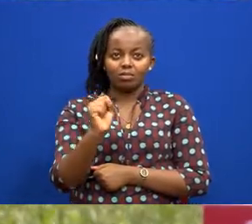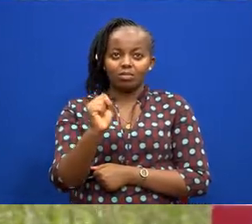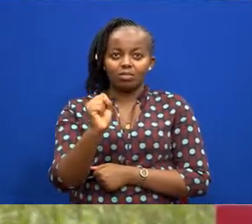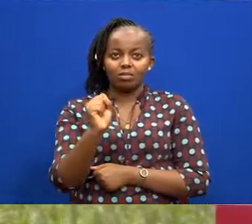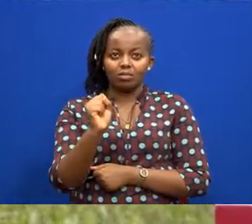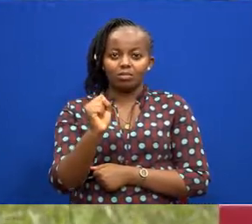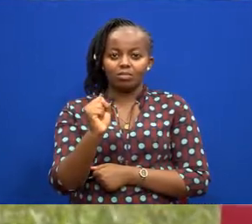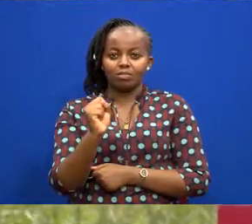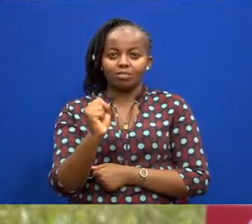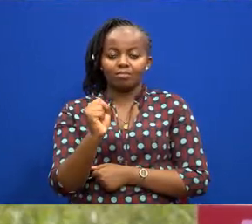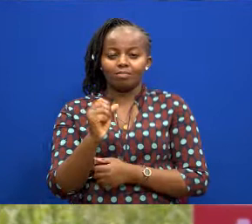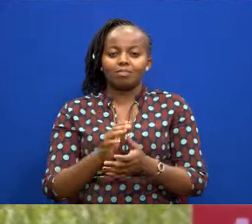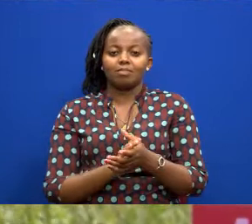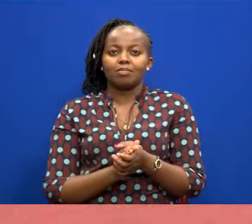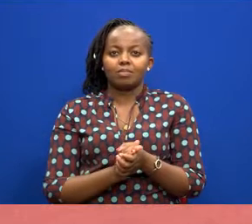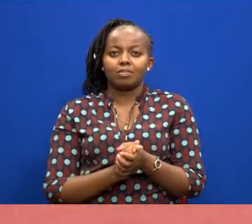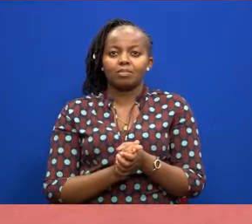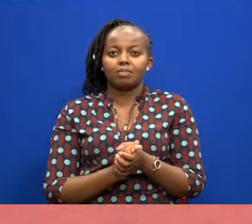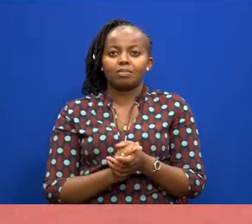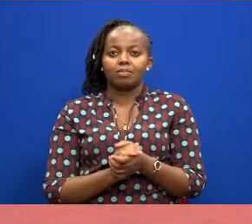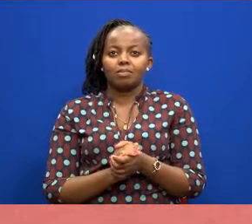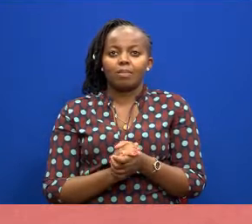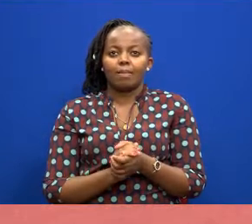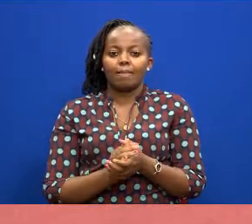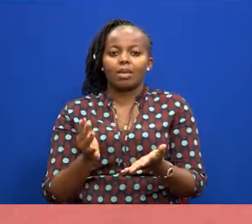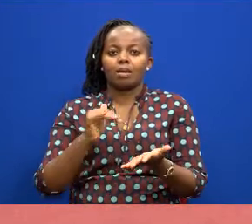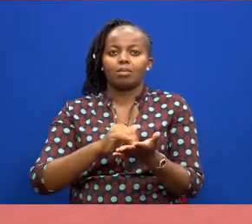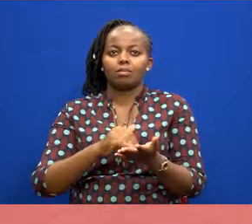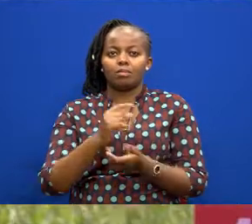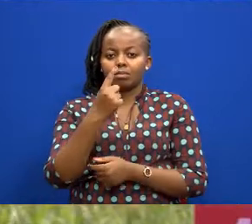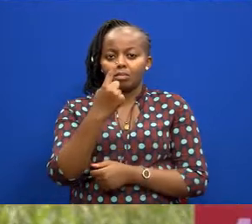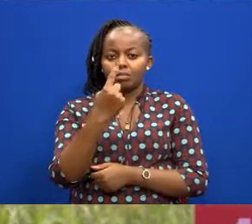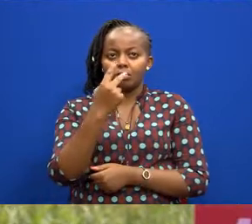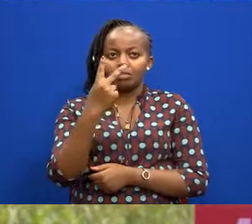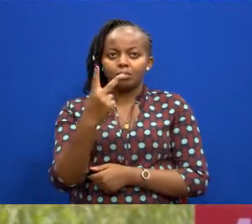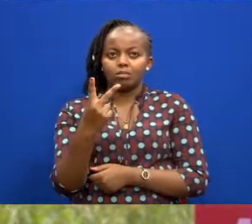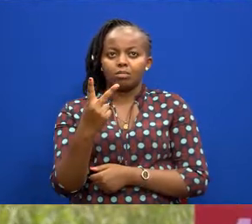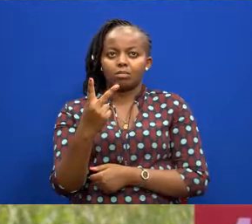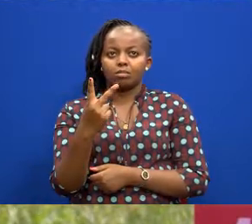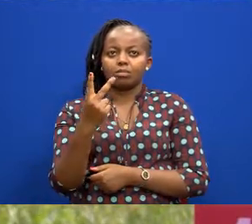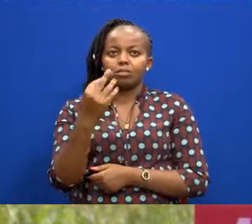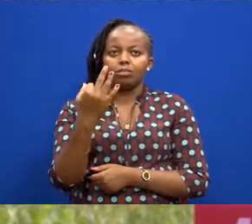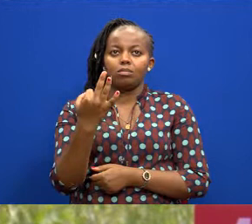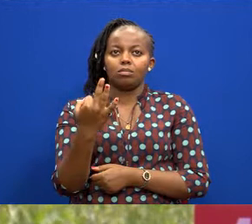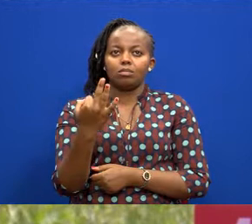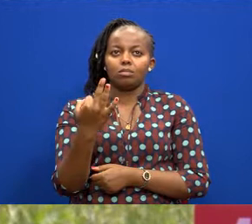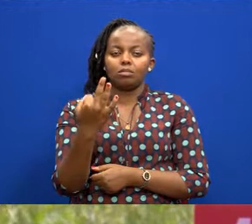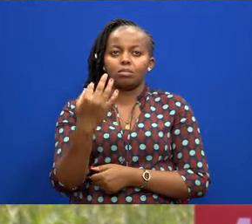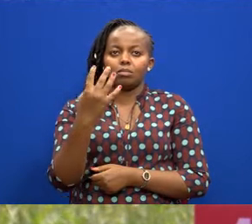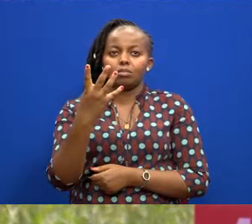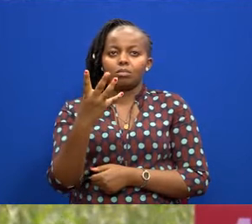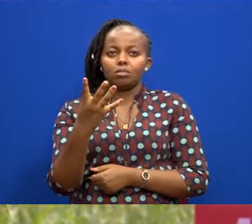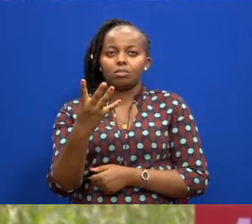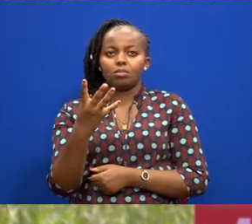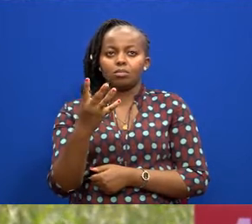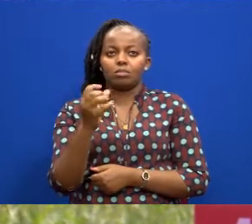level. Hands shoulder level. One more time. 1, 2,